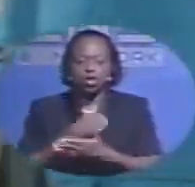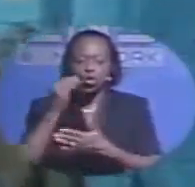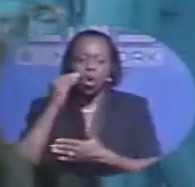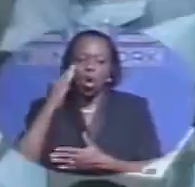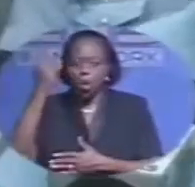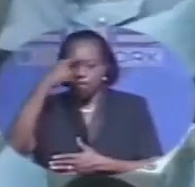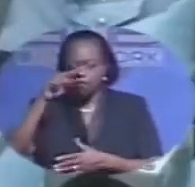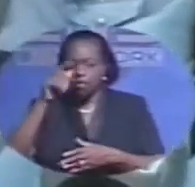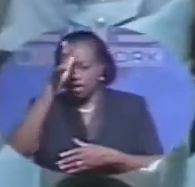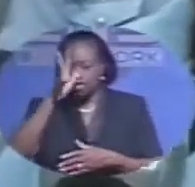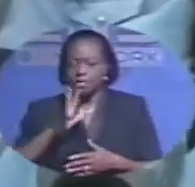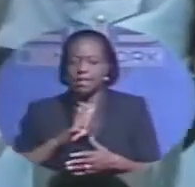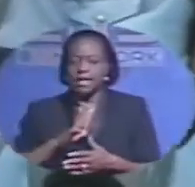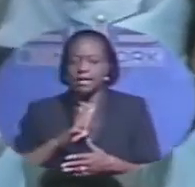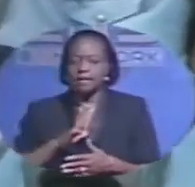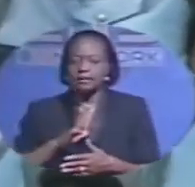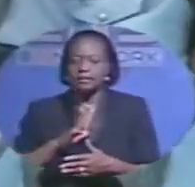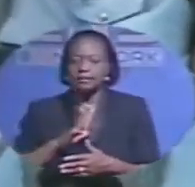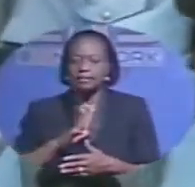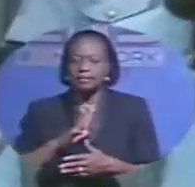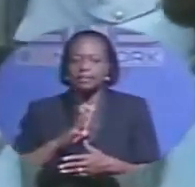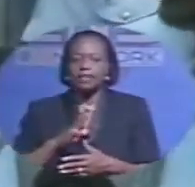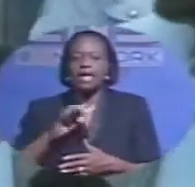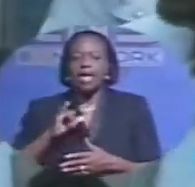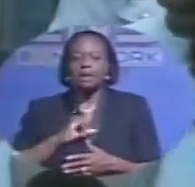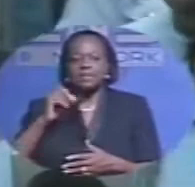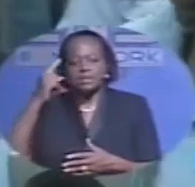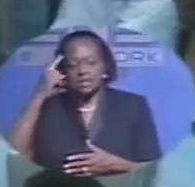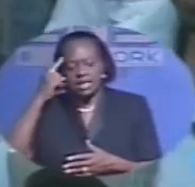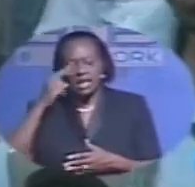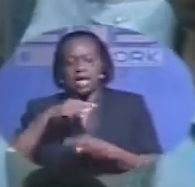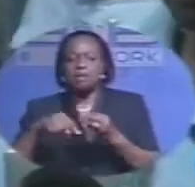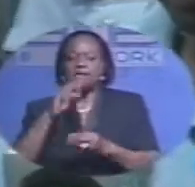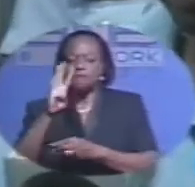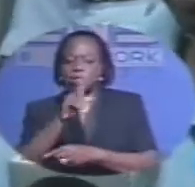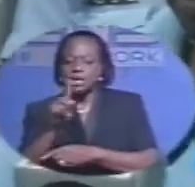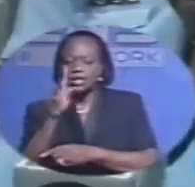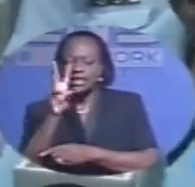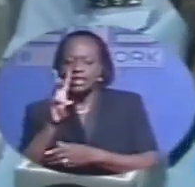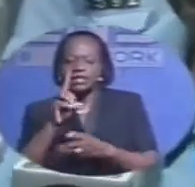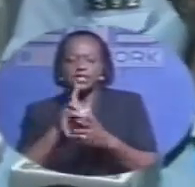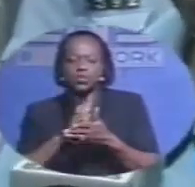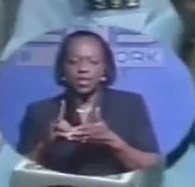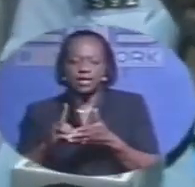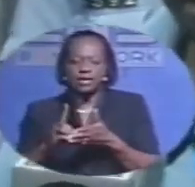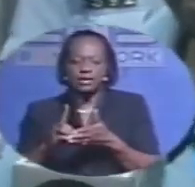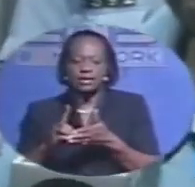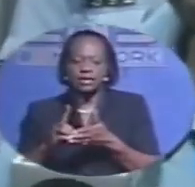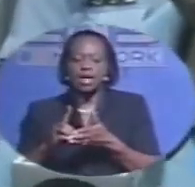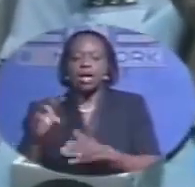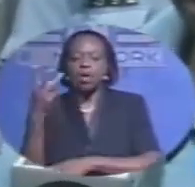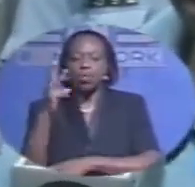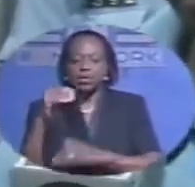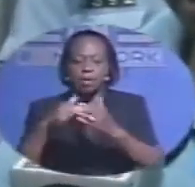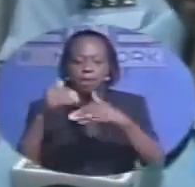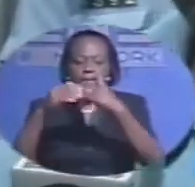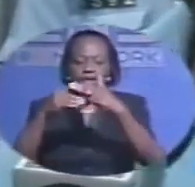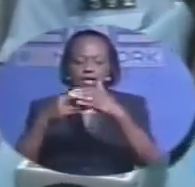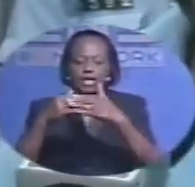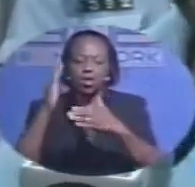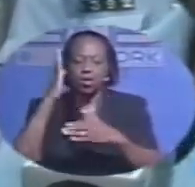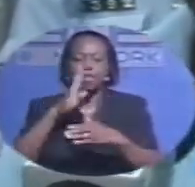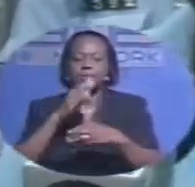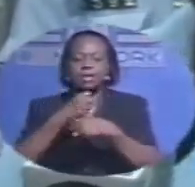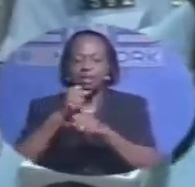And we're going to try to get him back. We're thinking about 4 to 6 weeks we should be able to get it done. It's going to be a wooden structure. We're going to try